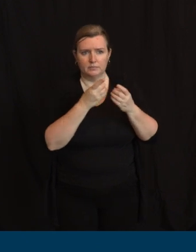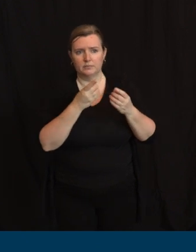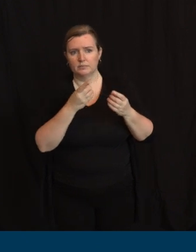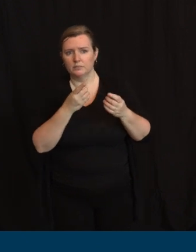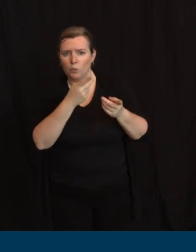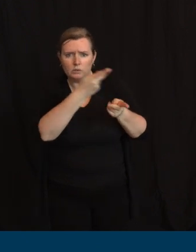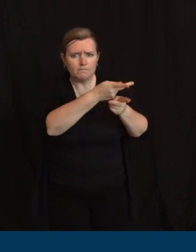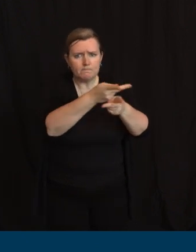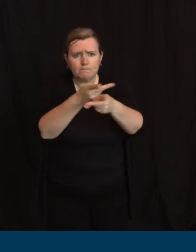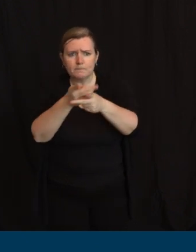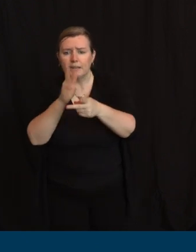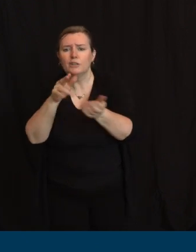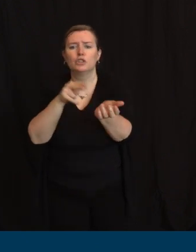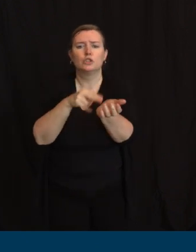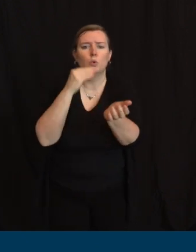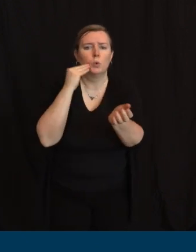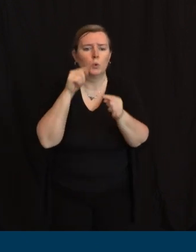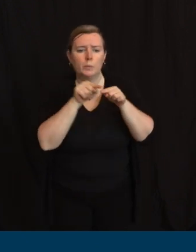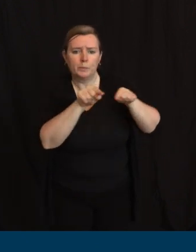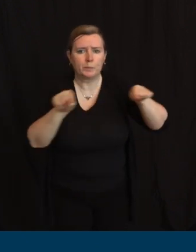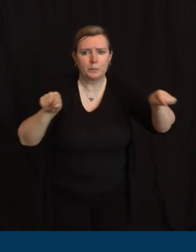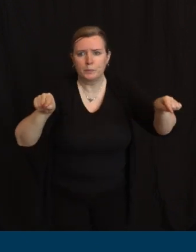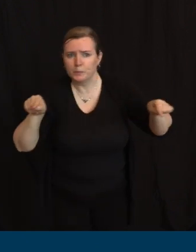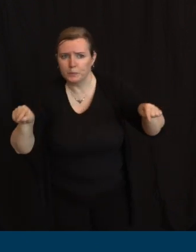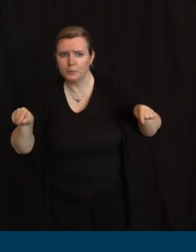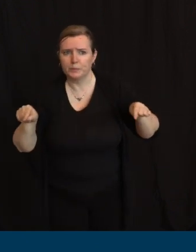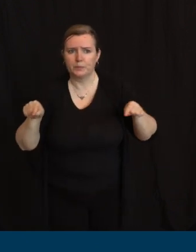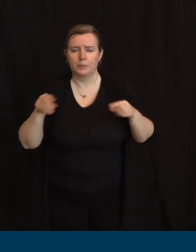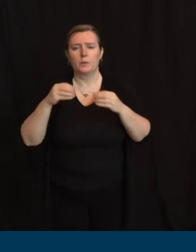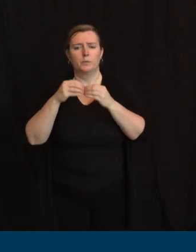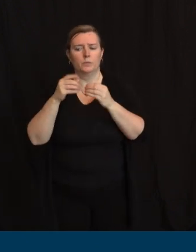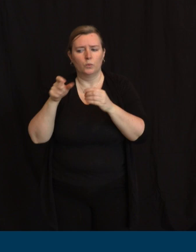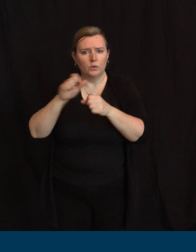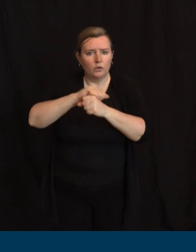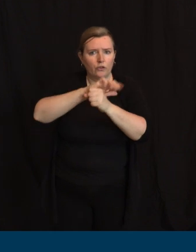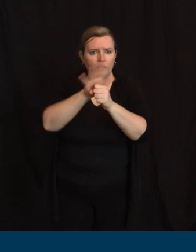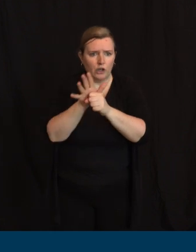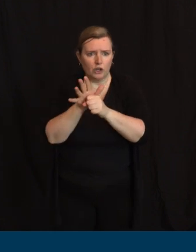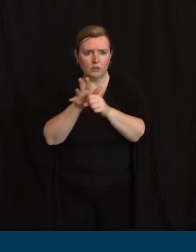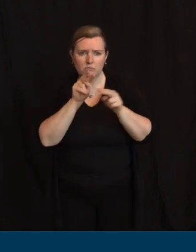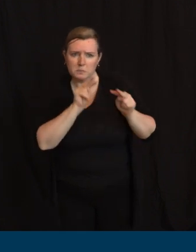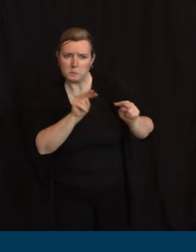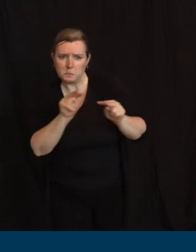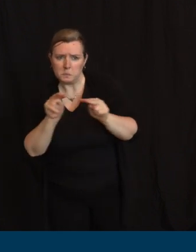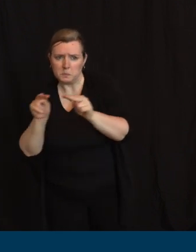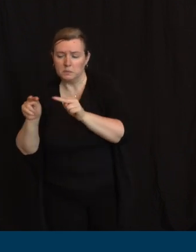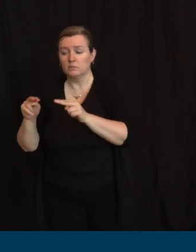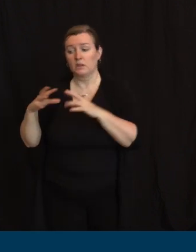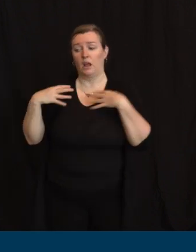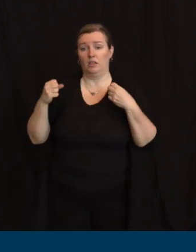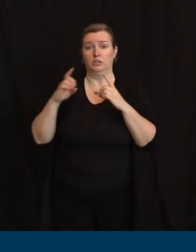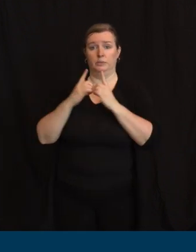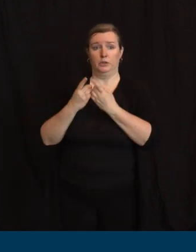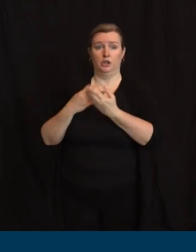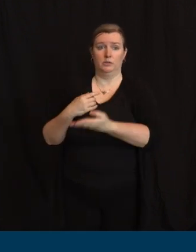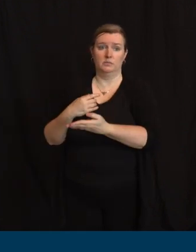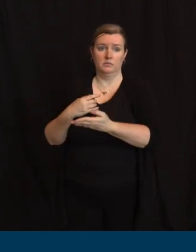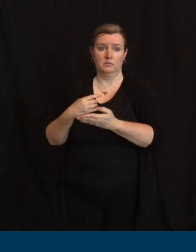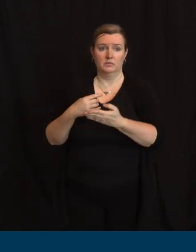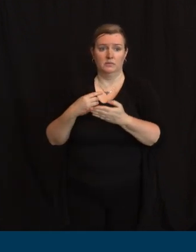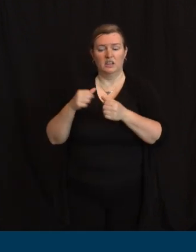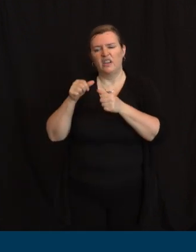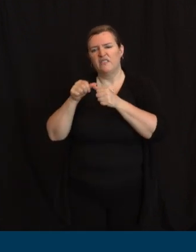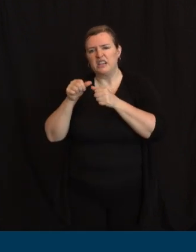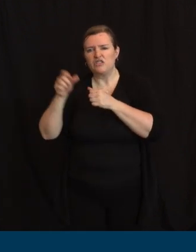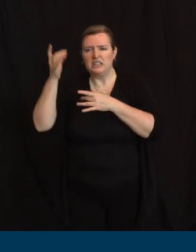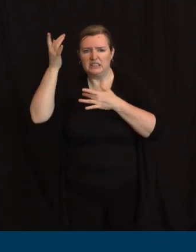COVID-19 cases, and our department's communicable disease experts provide support to those local health departments